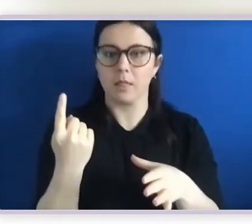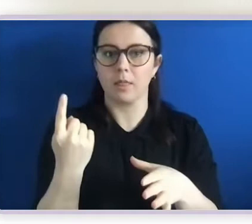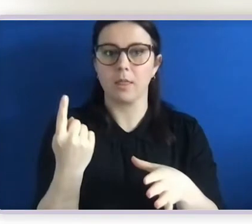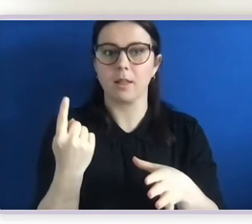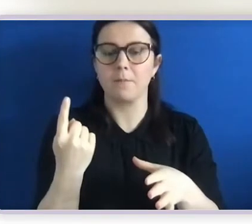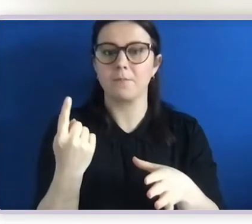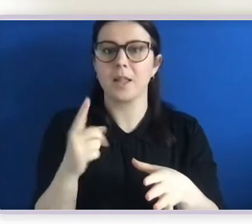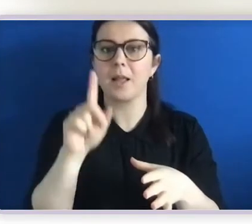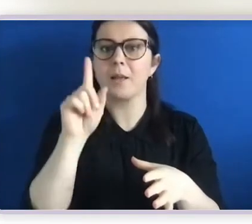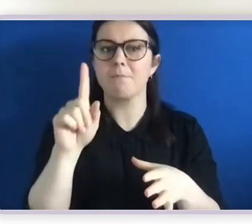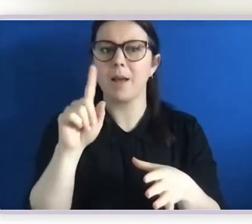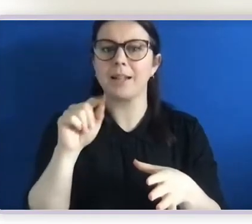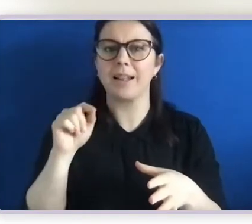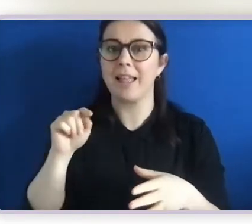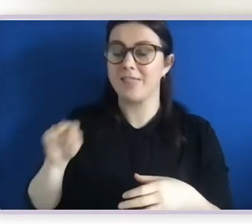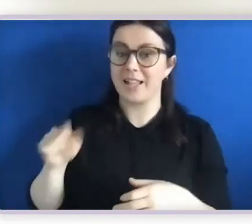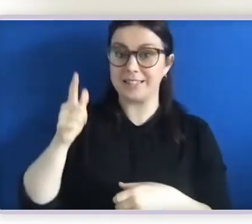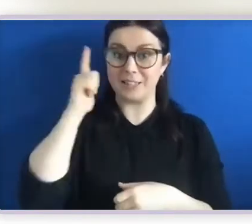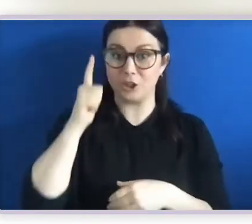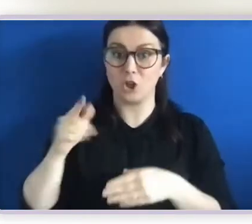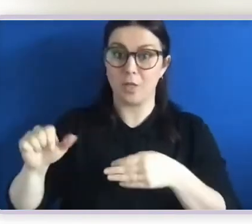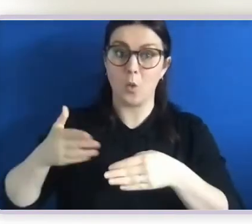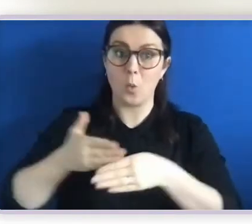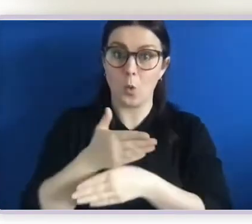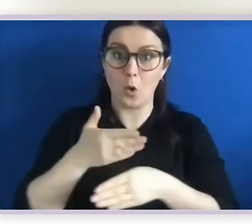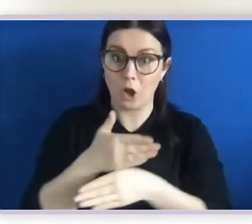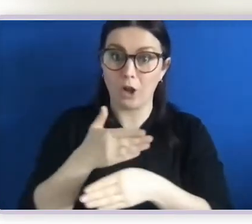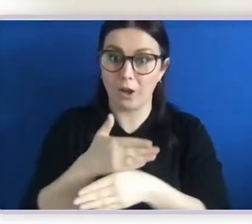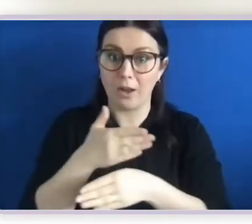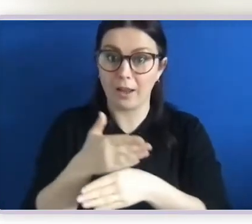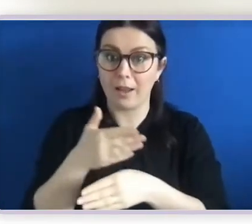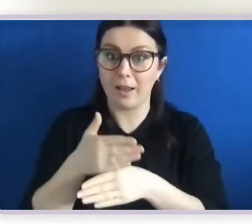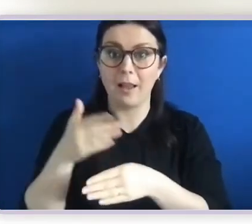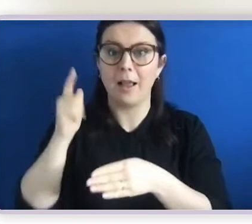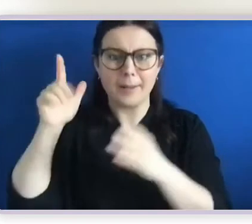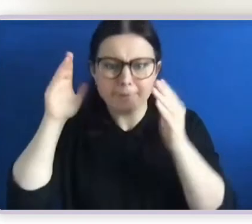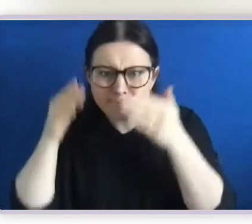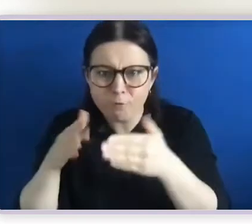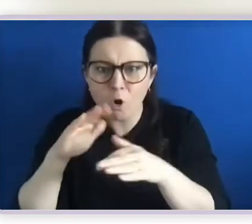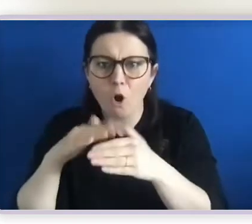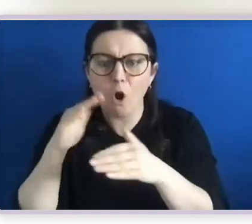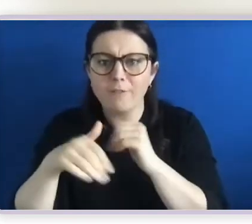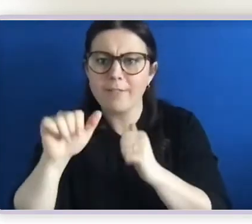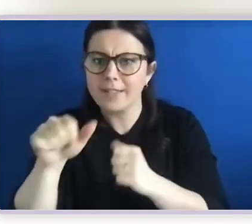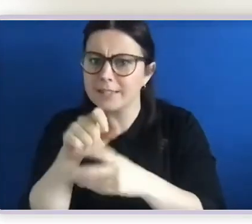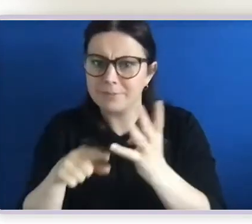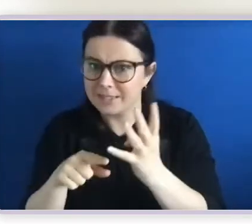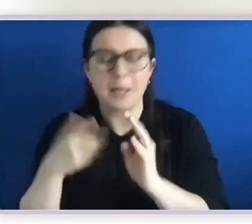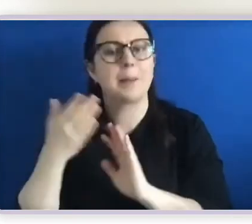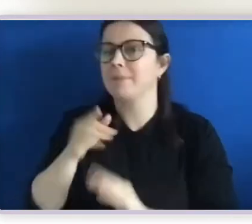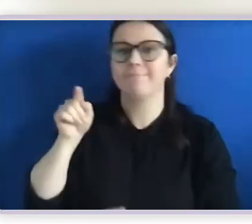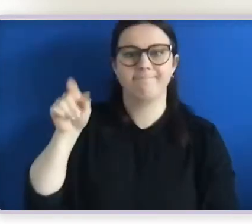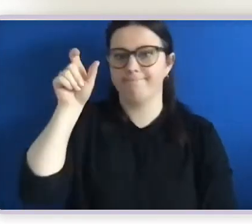of that teacher's work is particularly about that child with disability, then they wouldn't be a disability